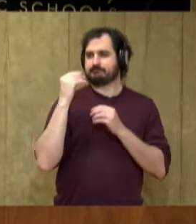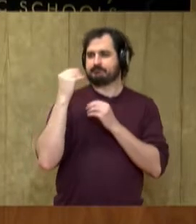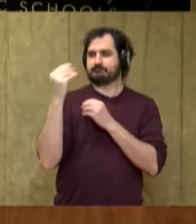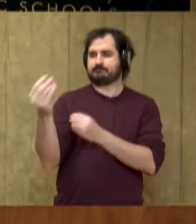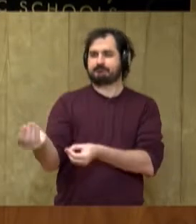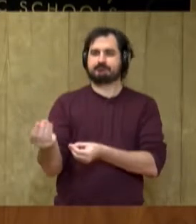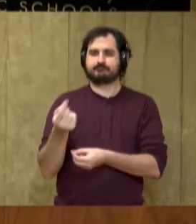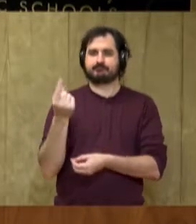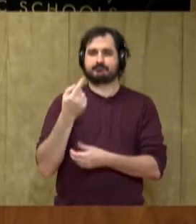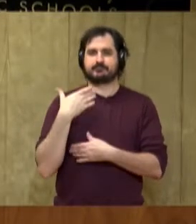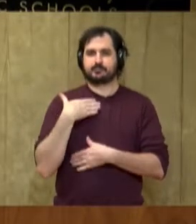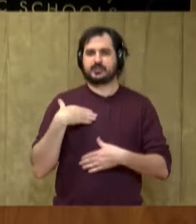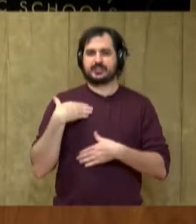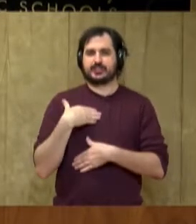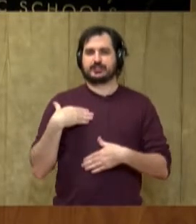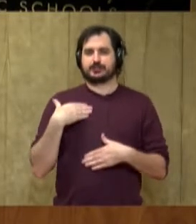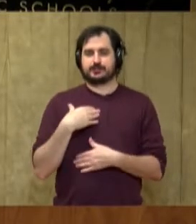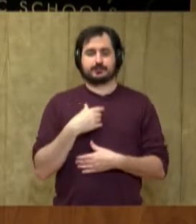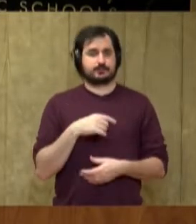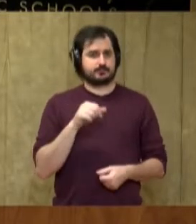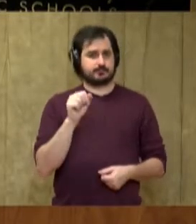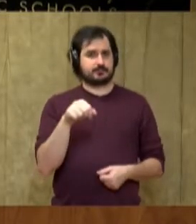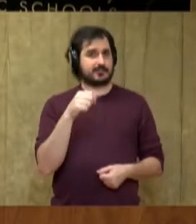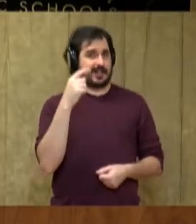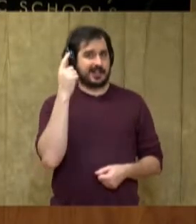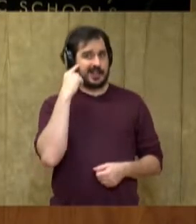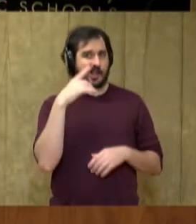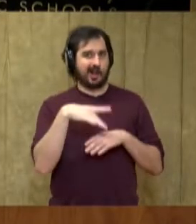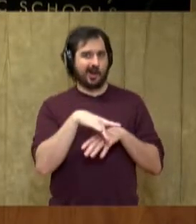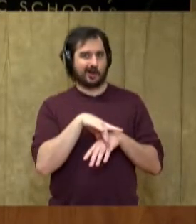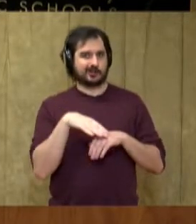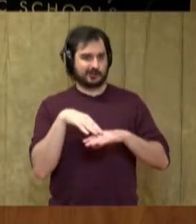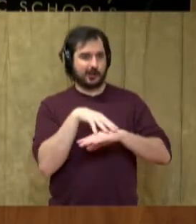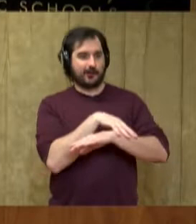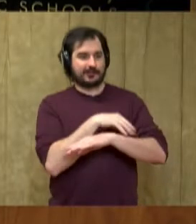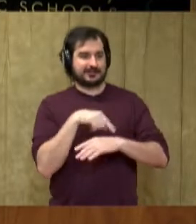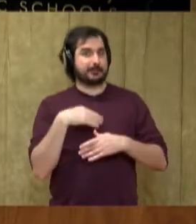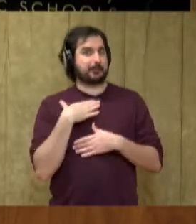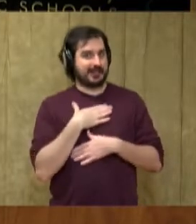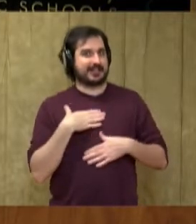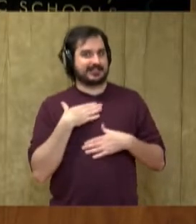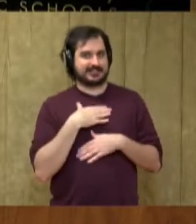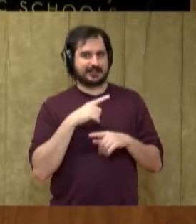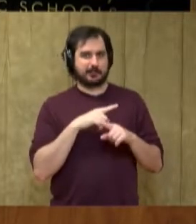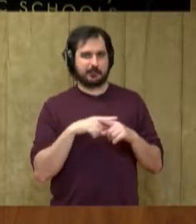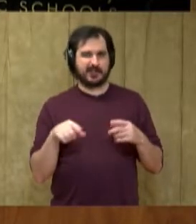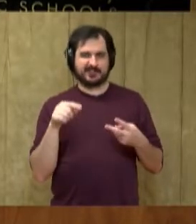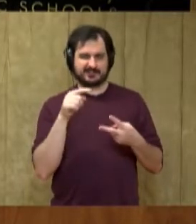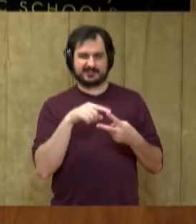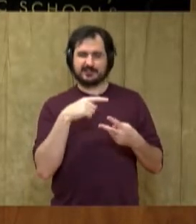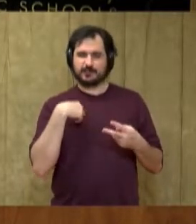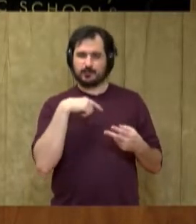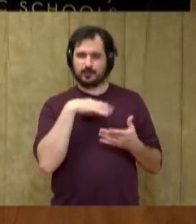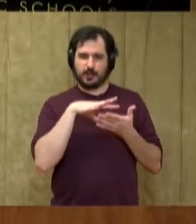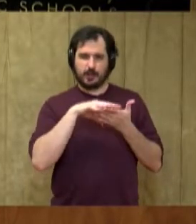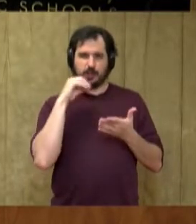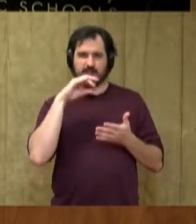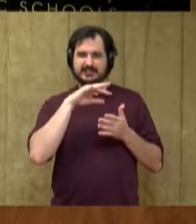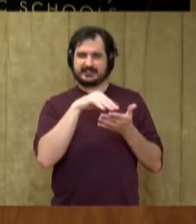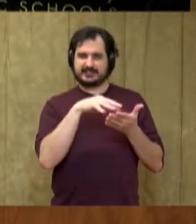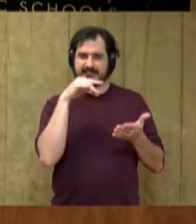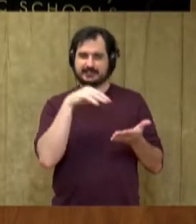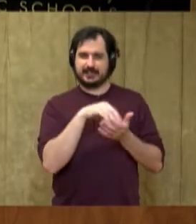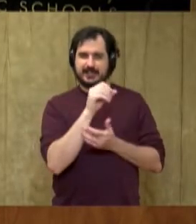is pleasing, yeah, but we learned that study of something was ology, right? So we know that can't possibly be it, and we